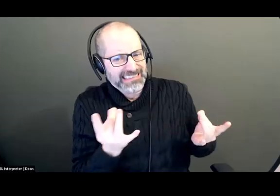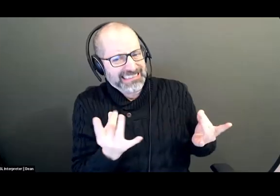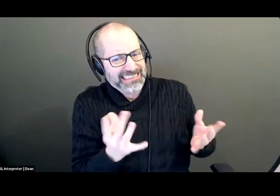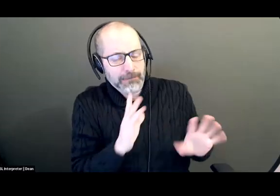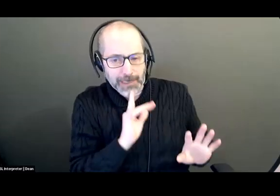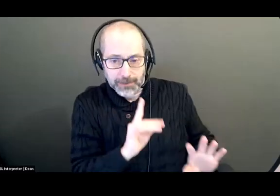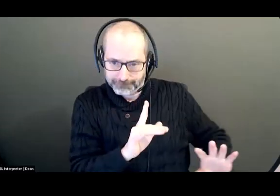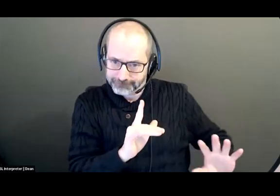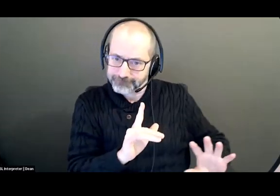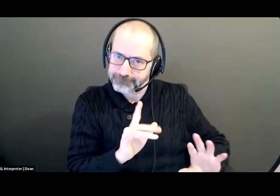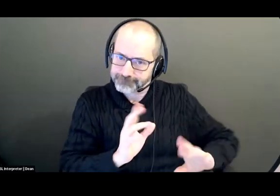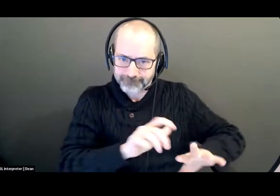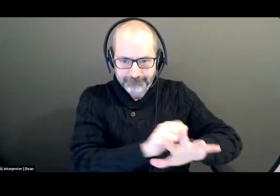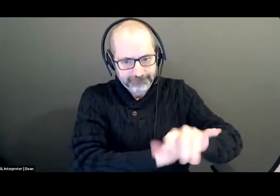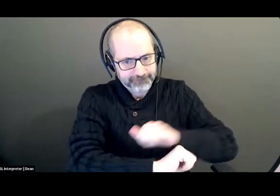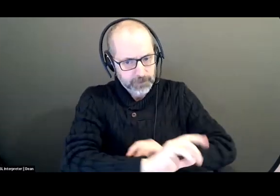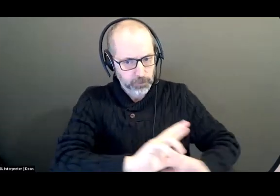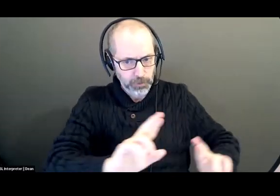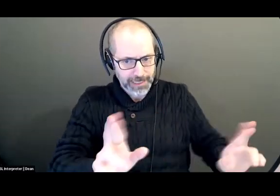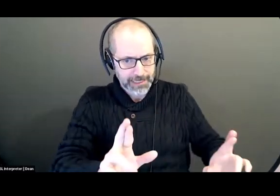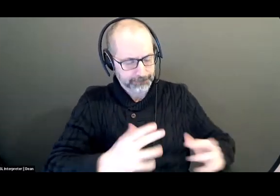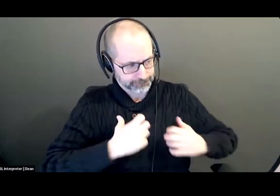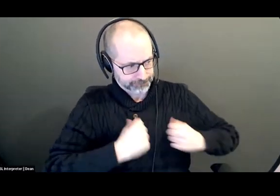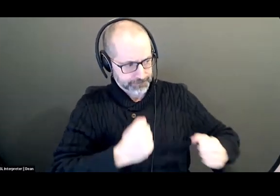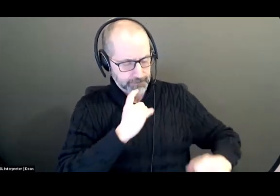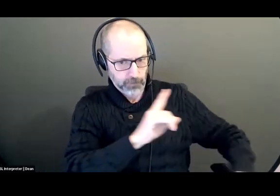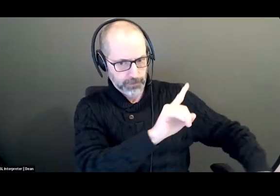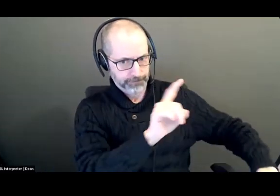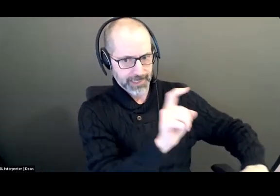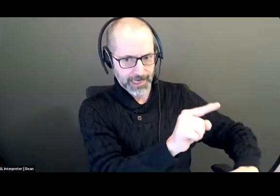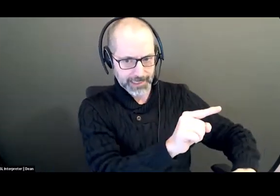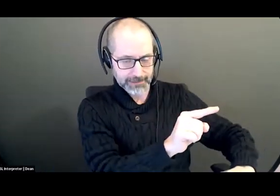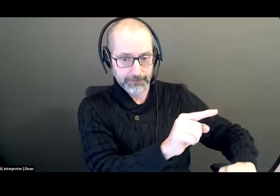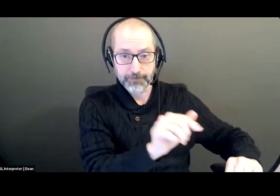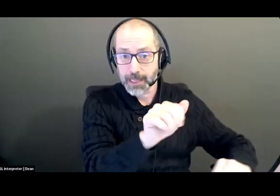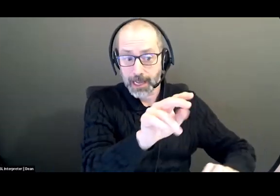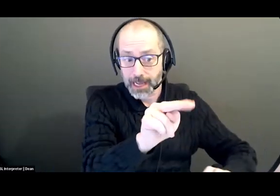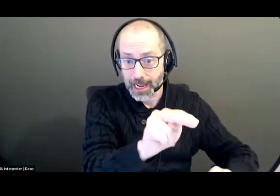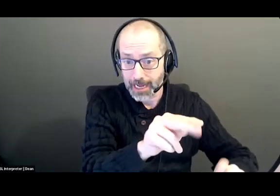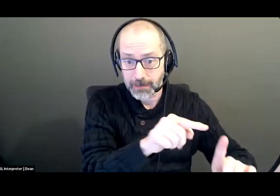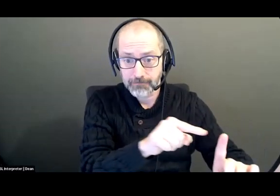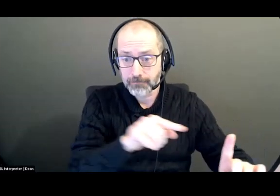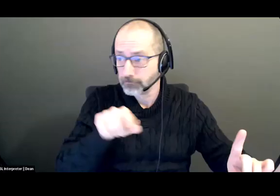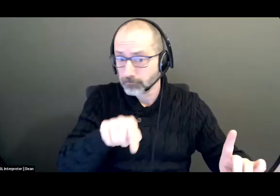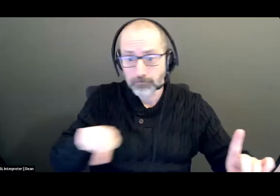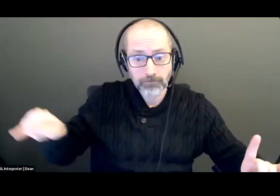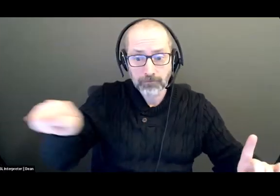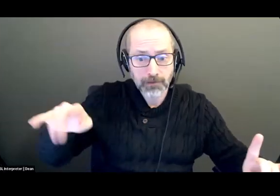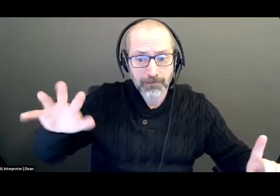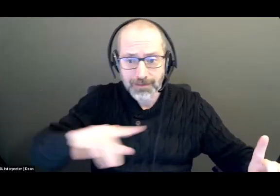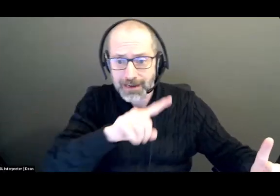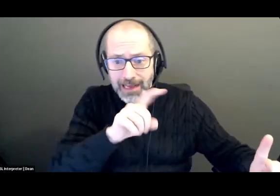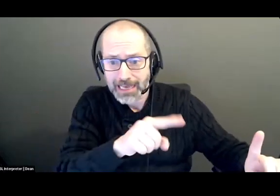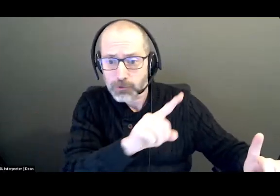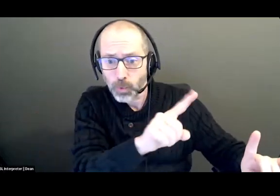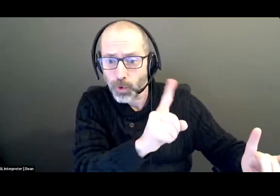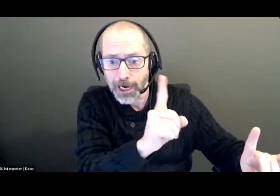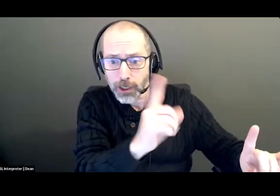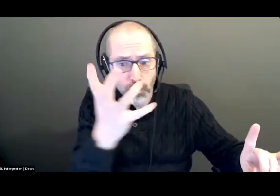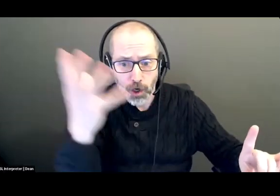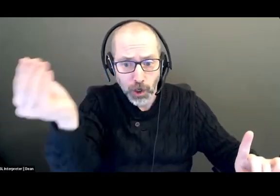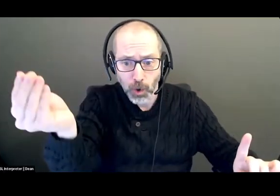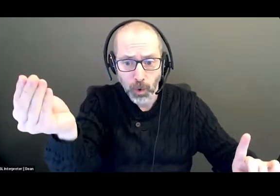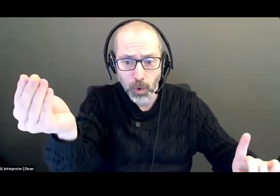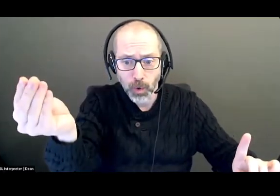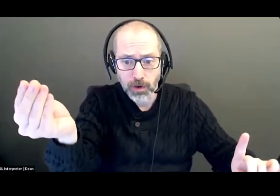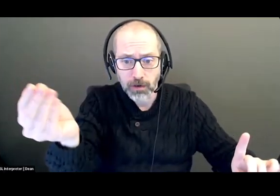questions, even though we knew that sometimes we wouldn't always be prepared for the answer that we would receive. In the case of our